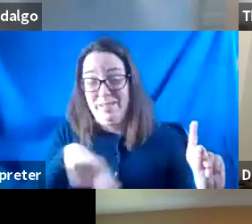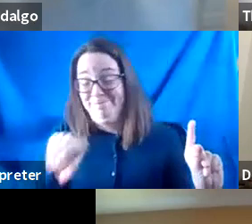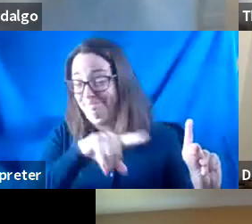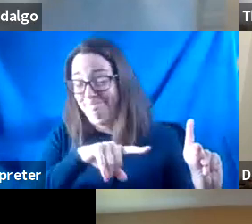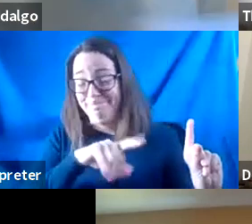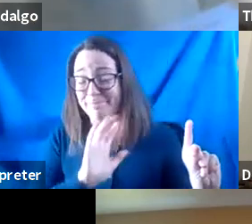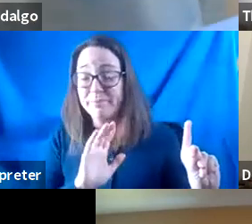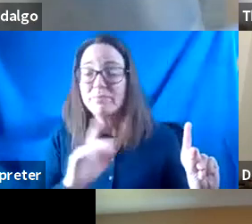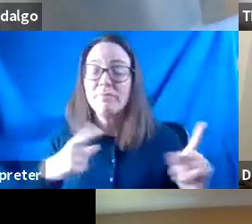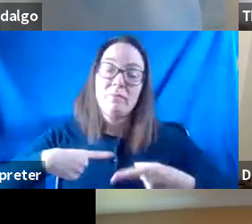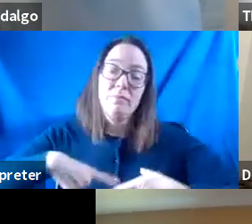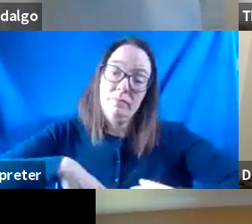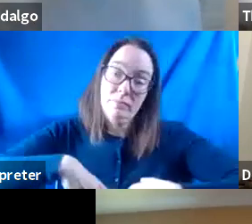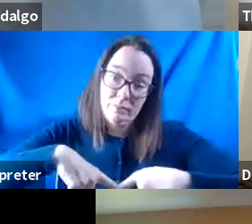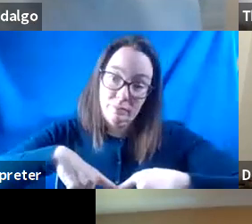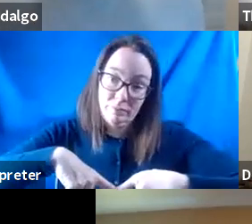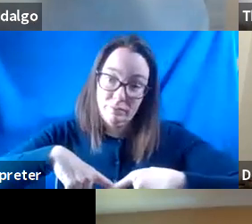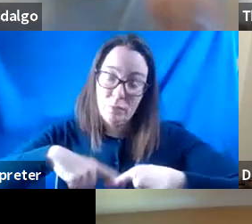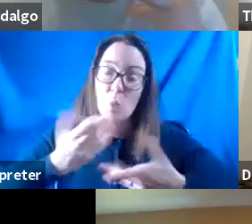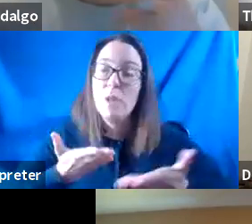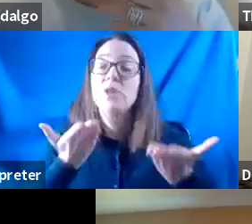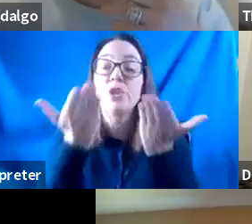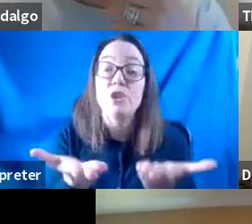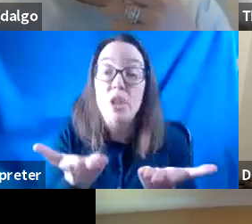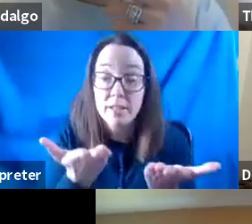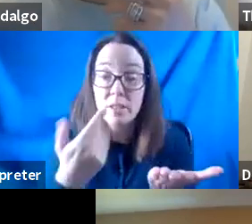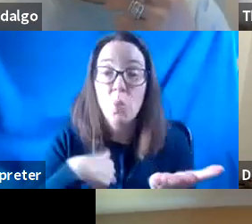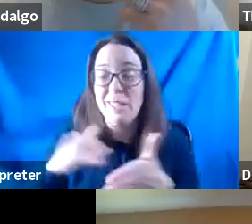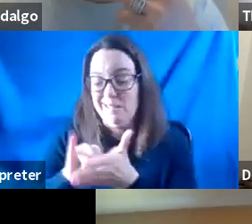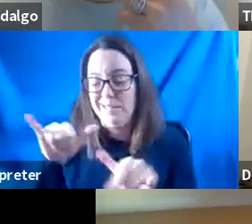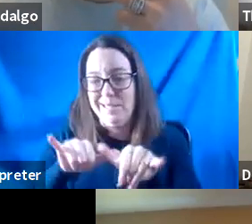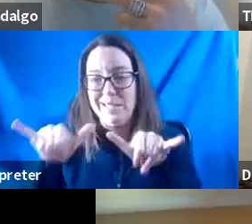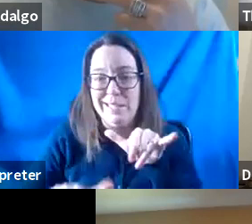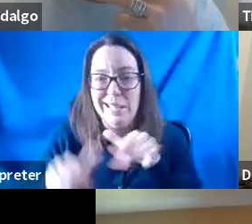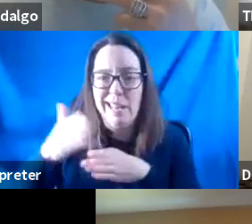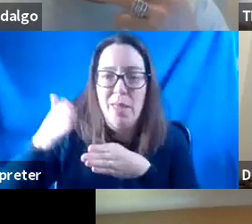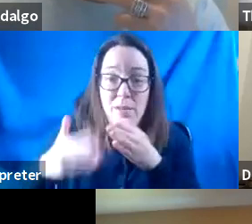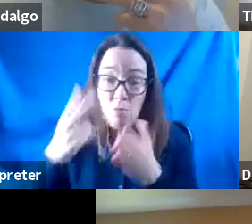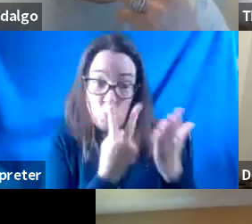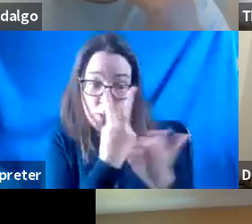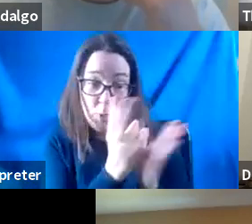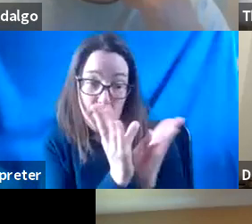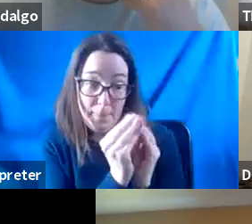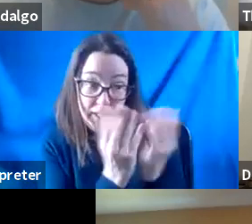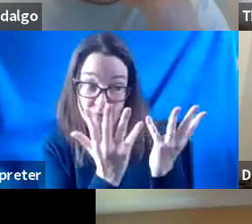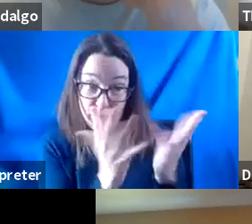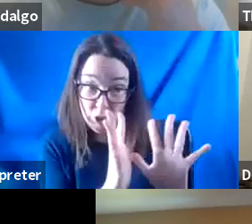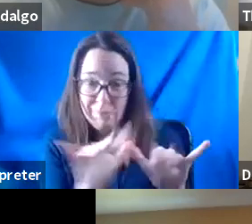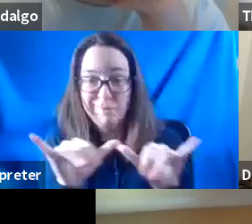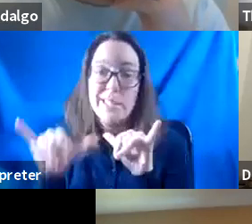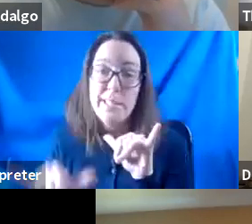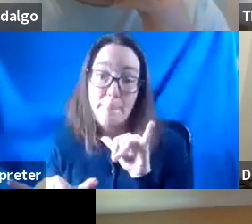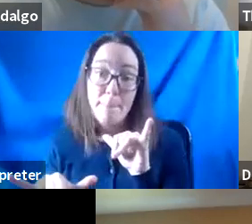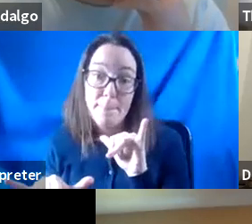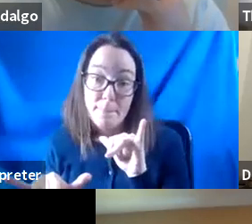that we stay at the end of the 2-hour block, those of us who are able to talk about what just occurred. Now, you might have some people who just stand up and